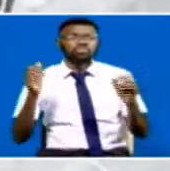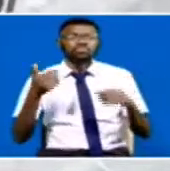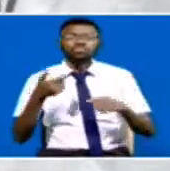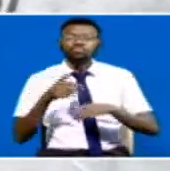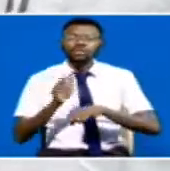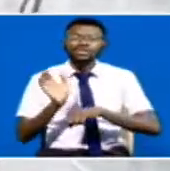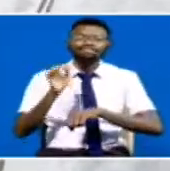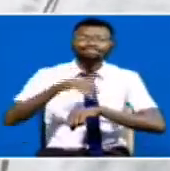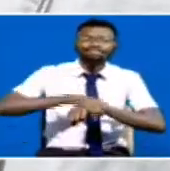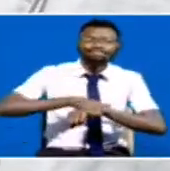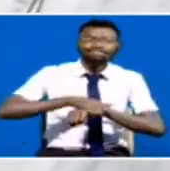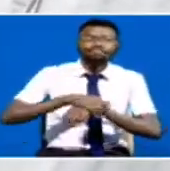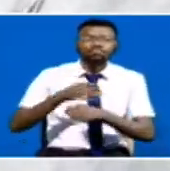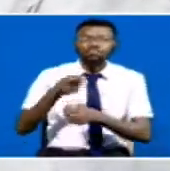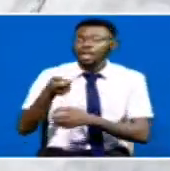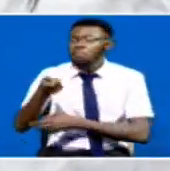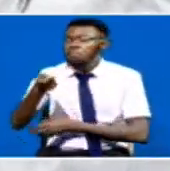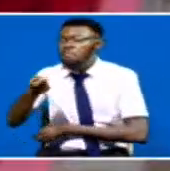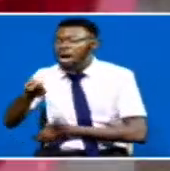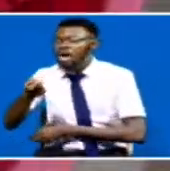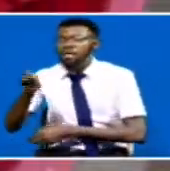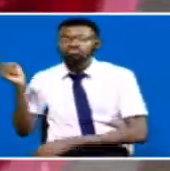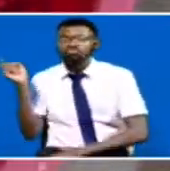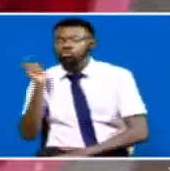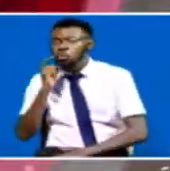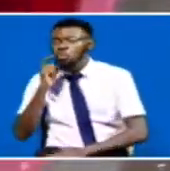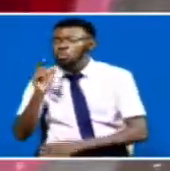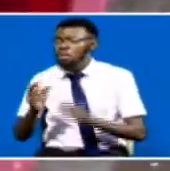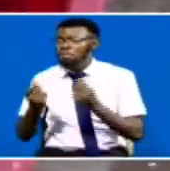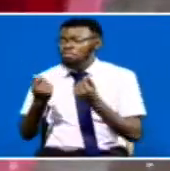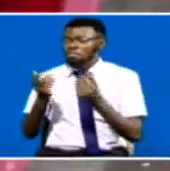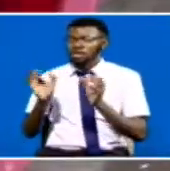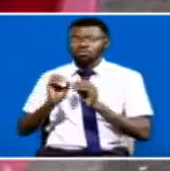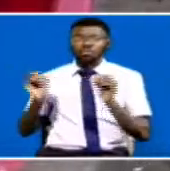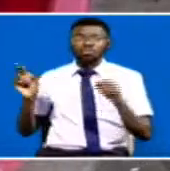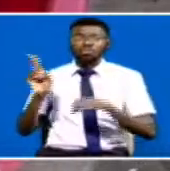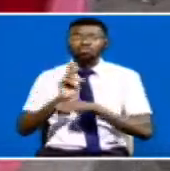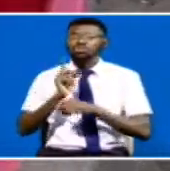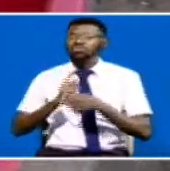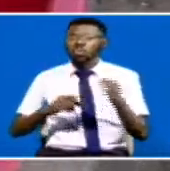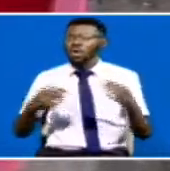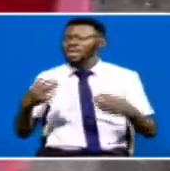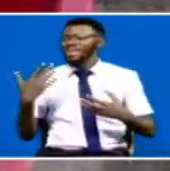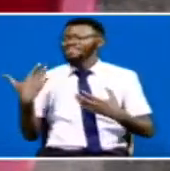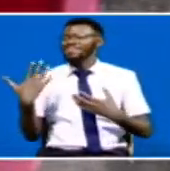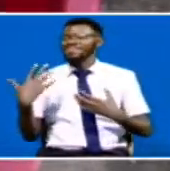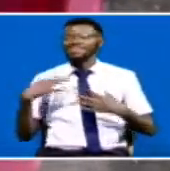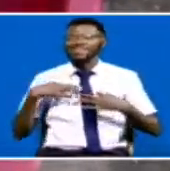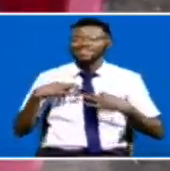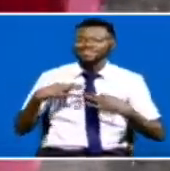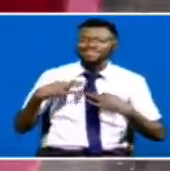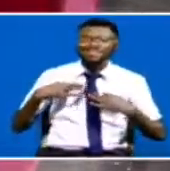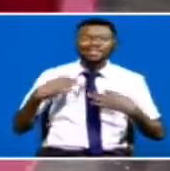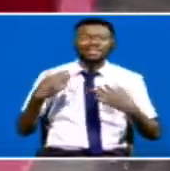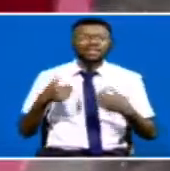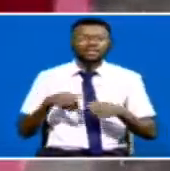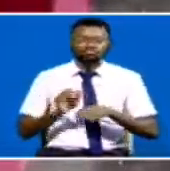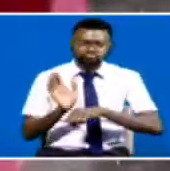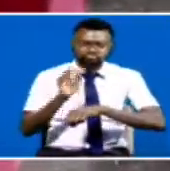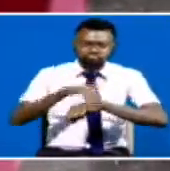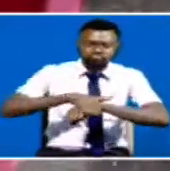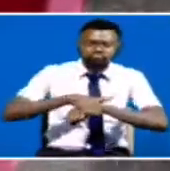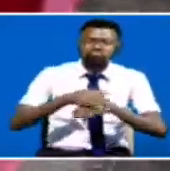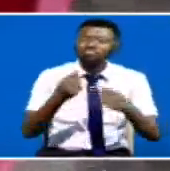tunanunua dukani. Kama hauna hizi pesa za kununua, unatumia matambara. Nikiwa sina pesa za kununua hiyo sanitary